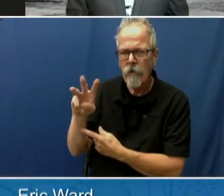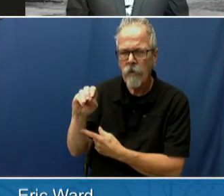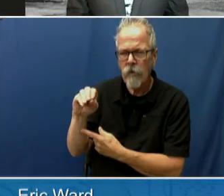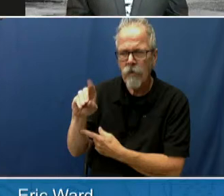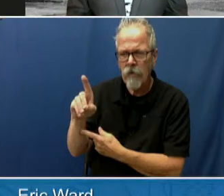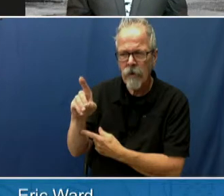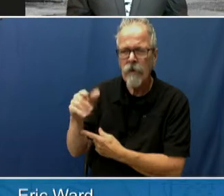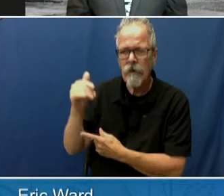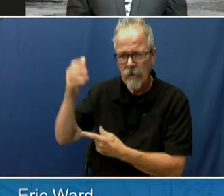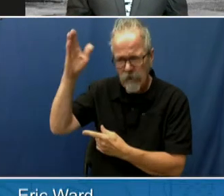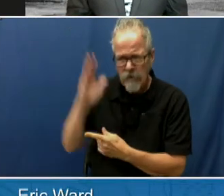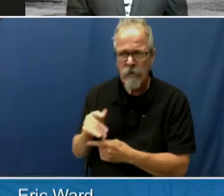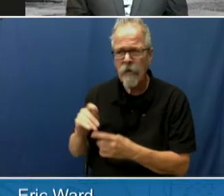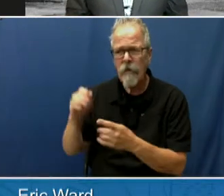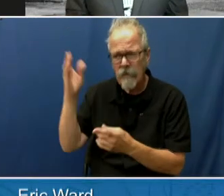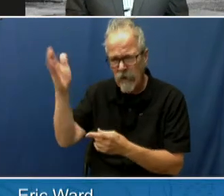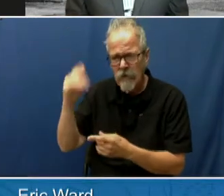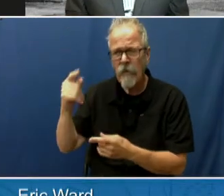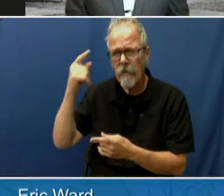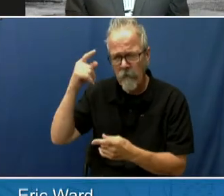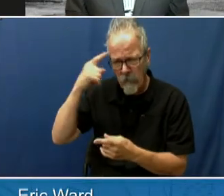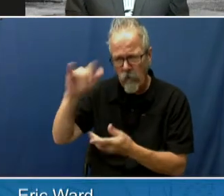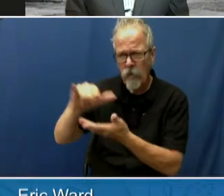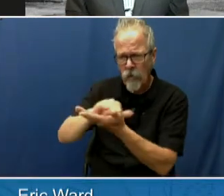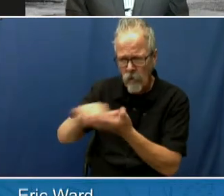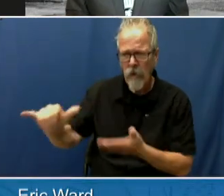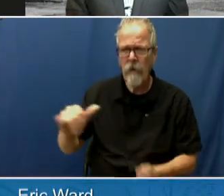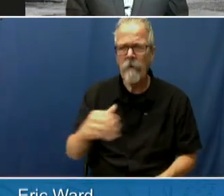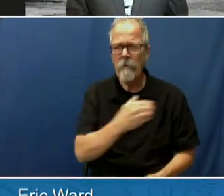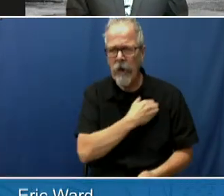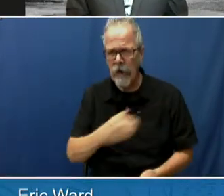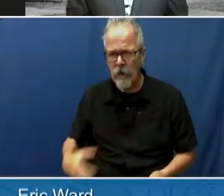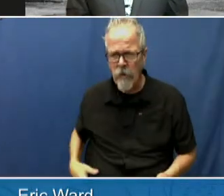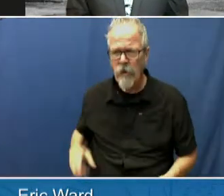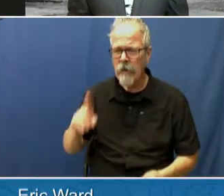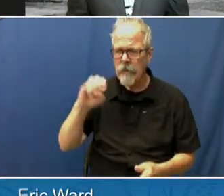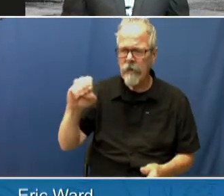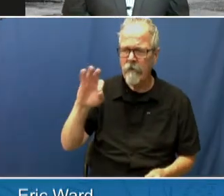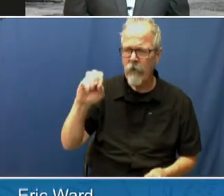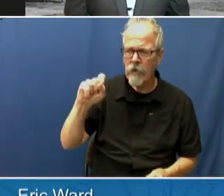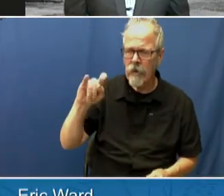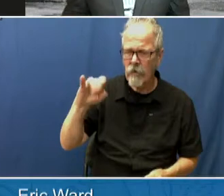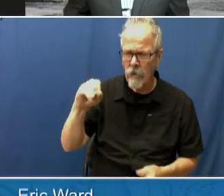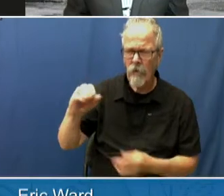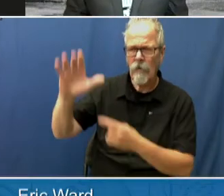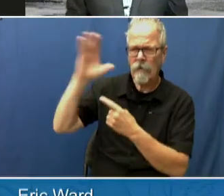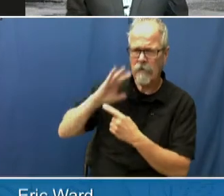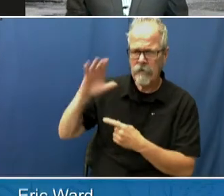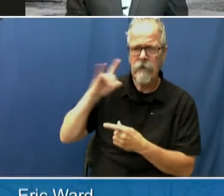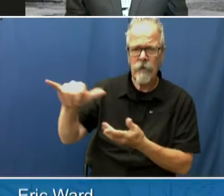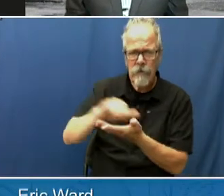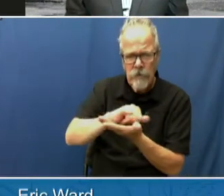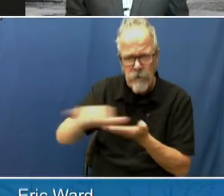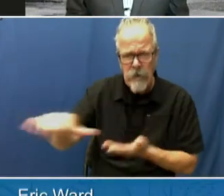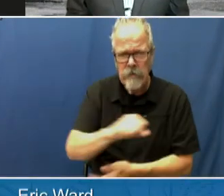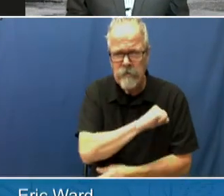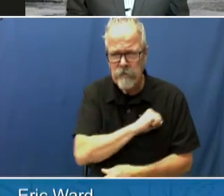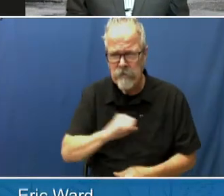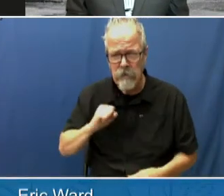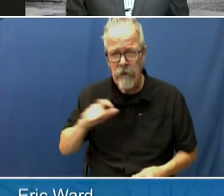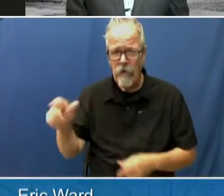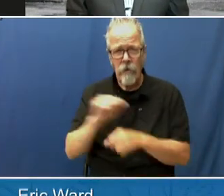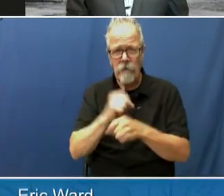de Blasio and a communications director in the New York Senate. Amy has worked with a number of federal, state, and